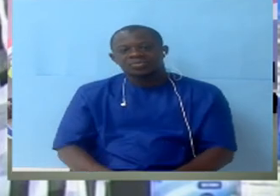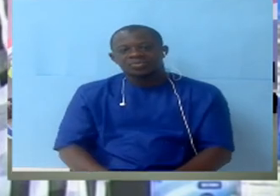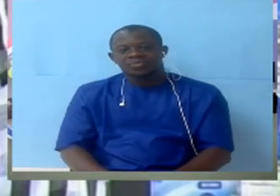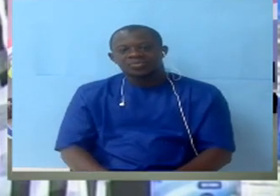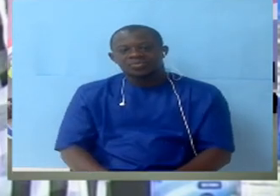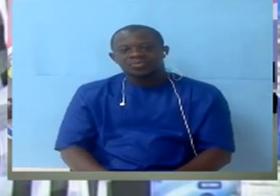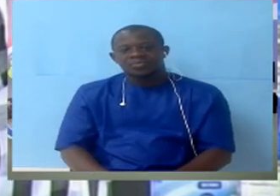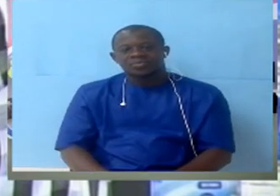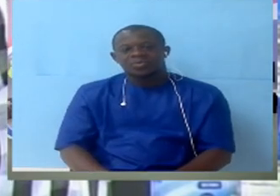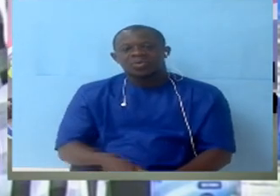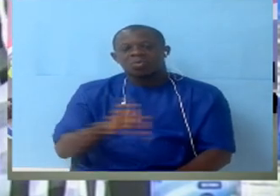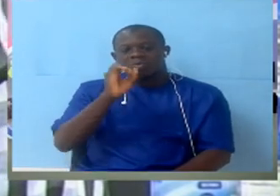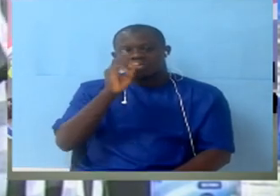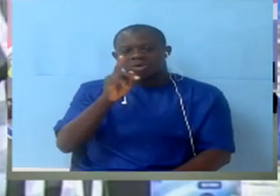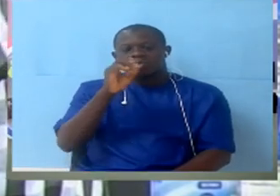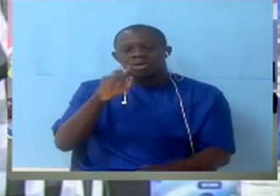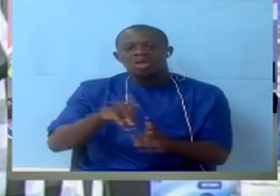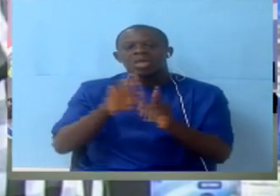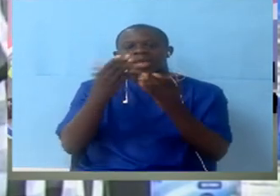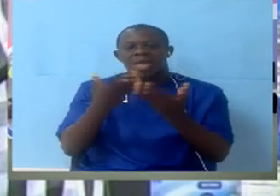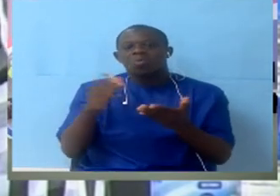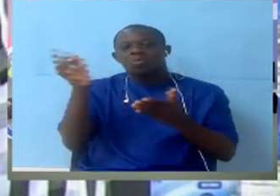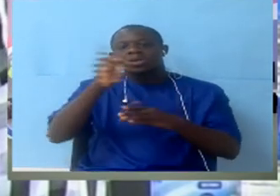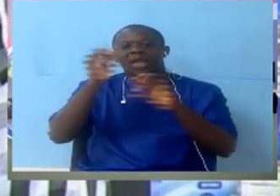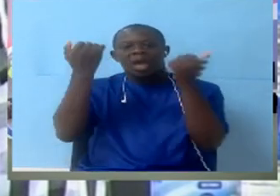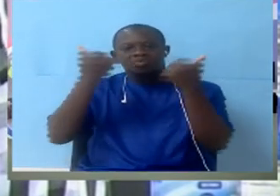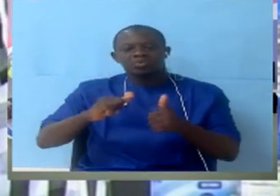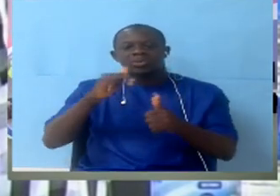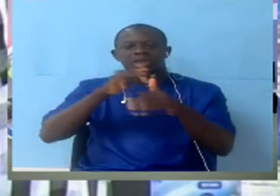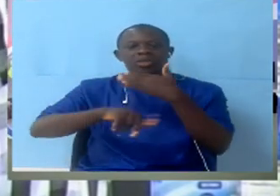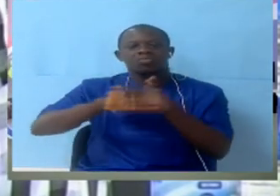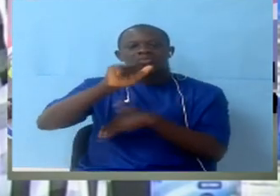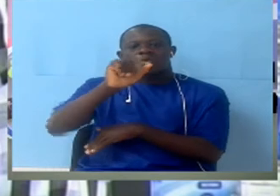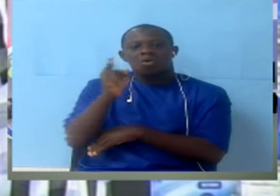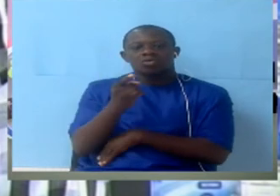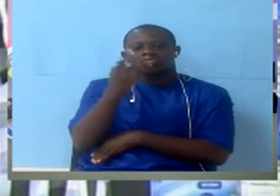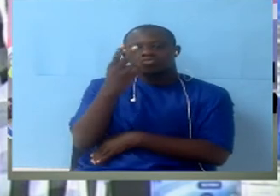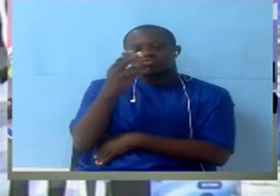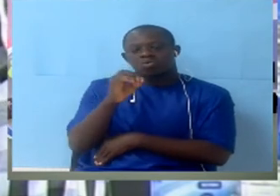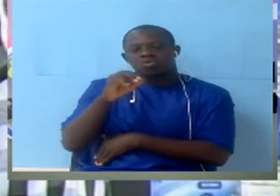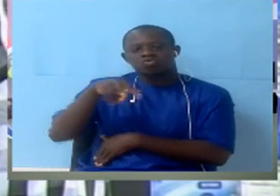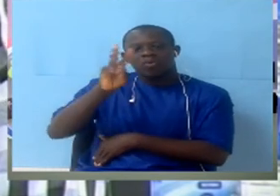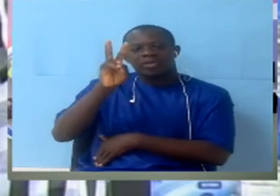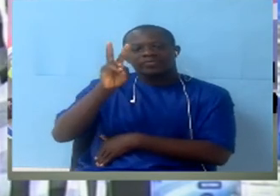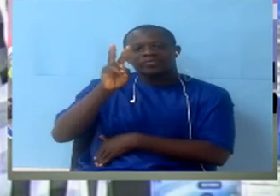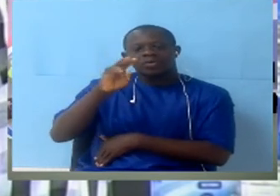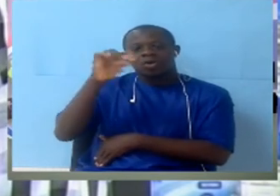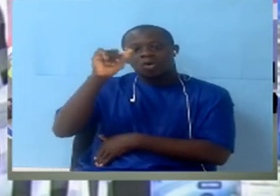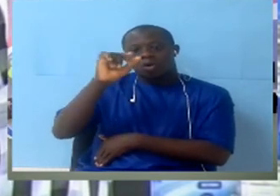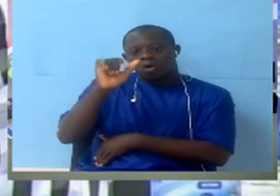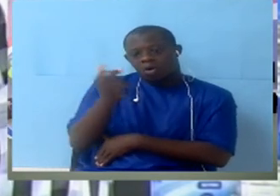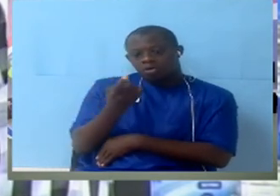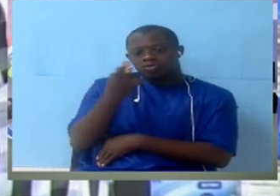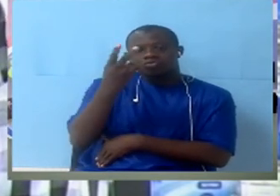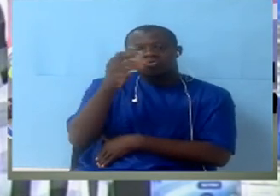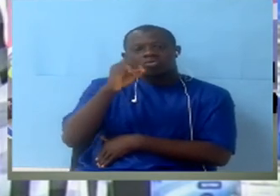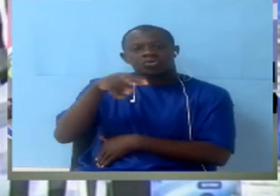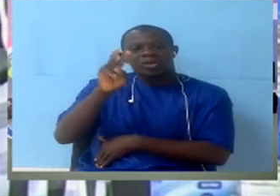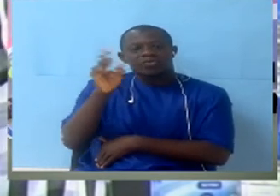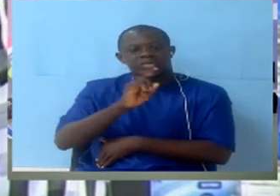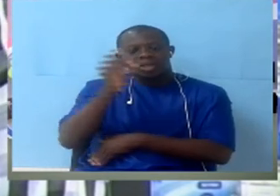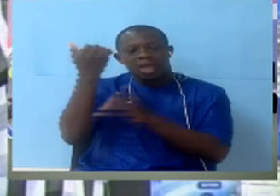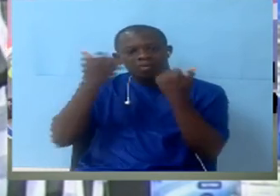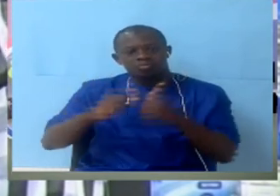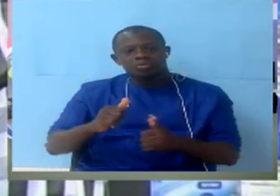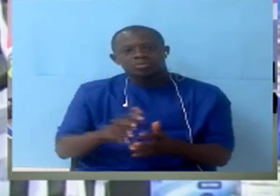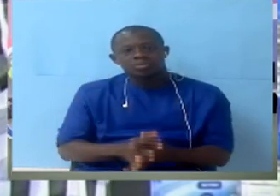2011, yes. Okay. So, what happened in August 2012? When did August Karogo in